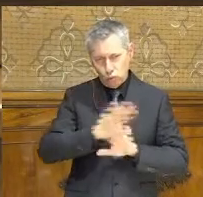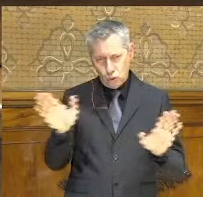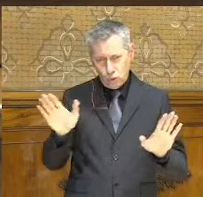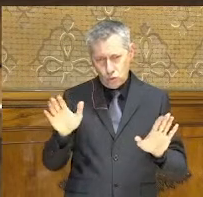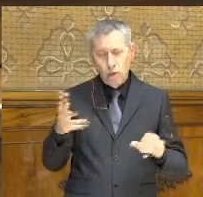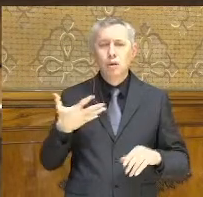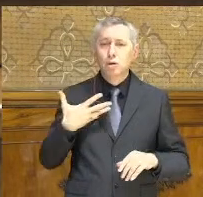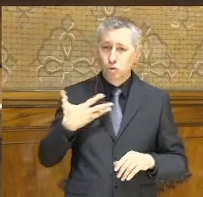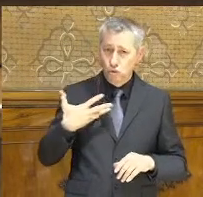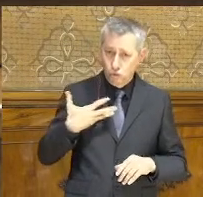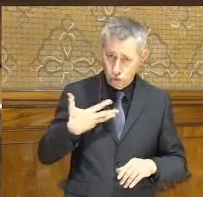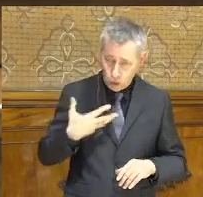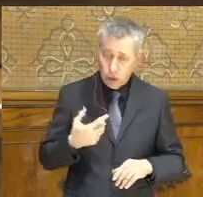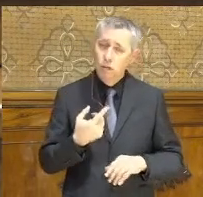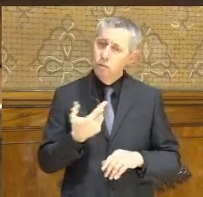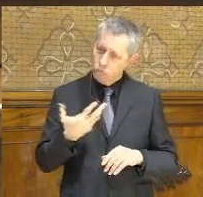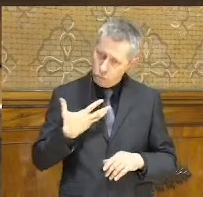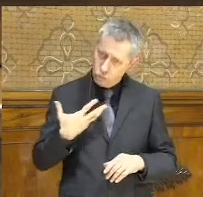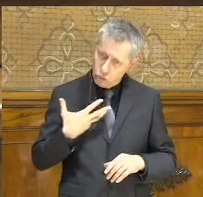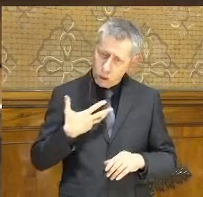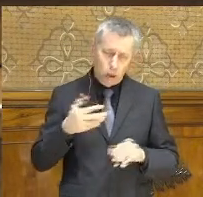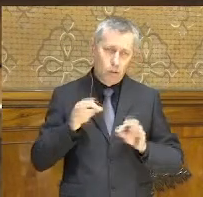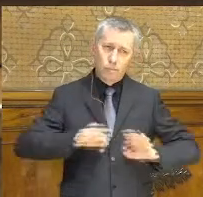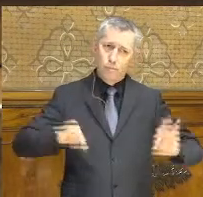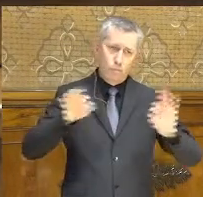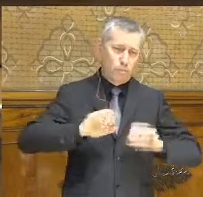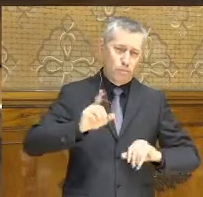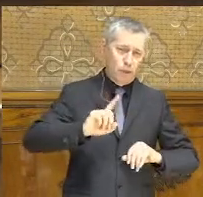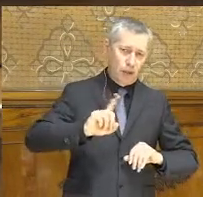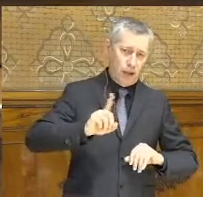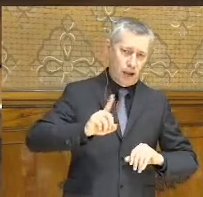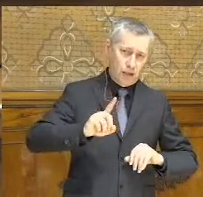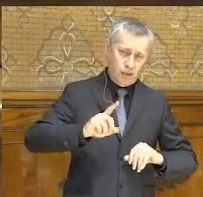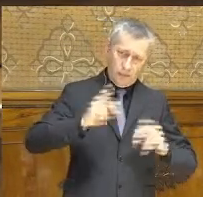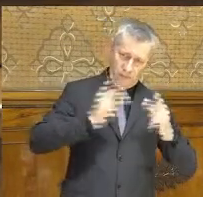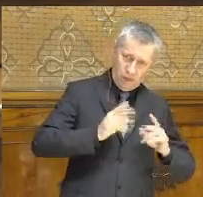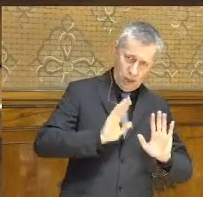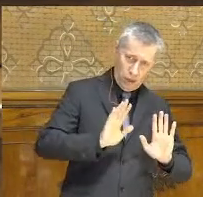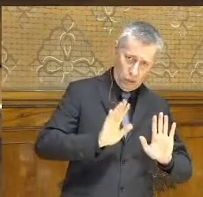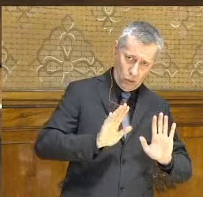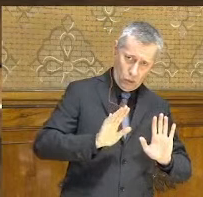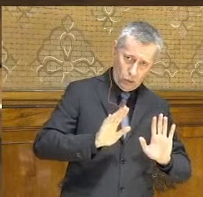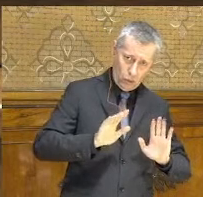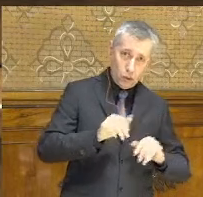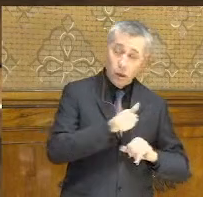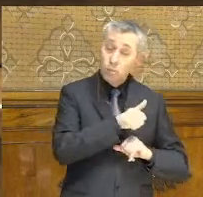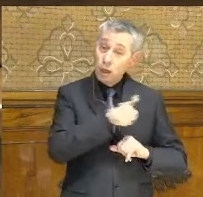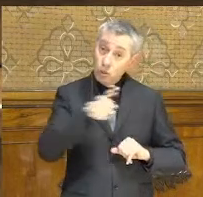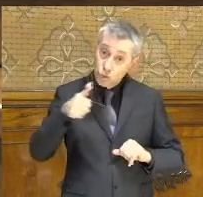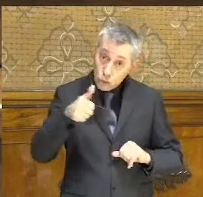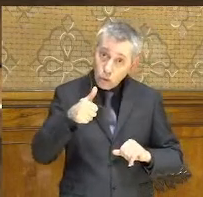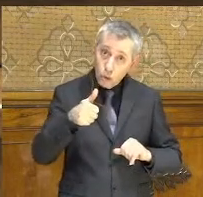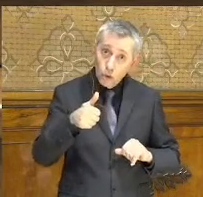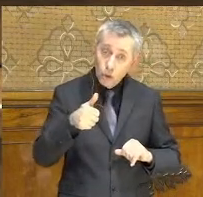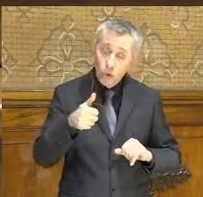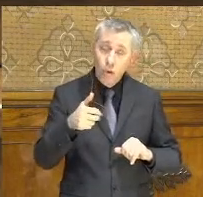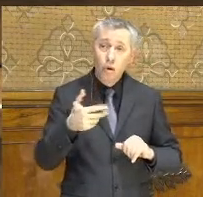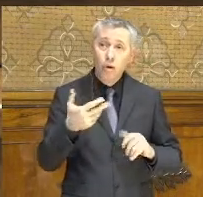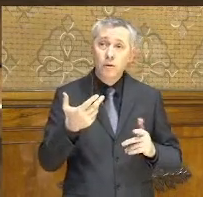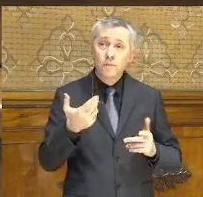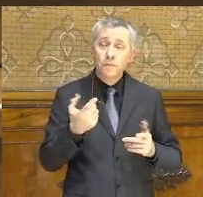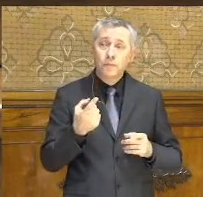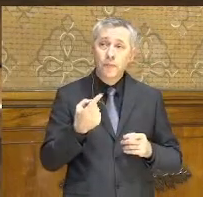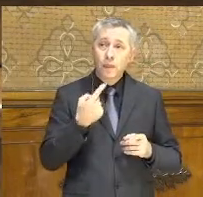affective unpreparedness, right? Which is not only affective, but it's also an ethics of everyday